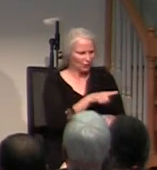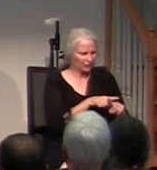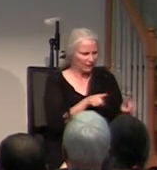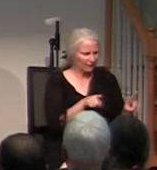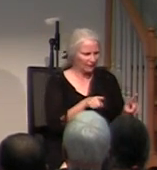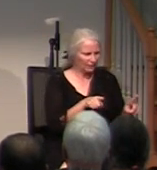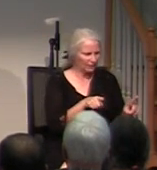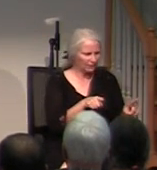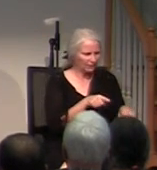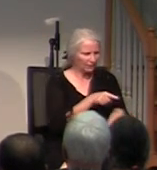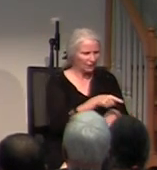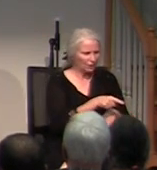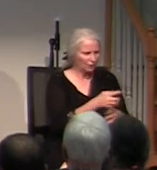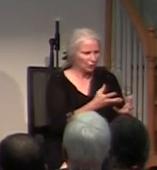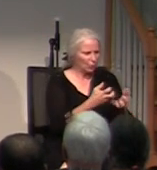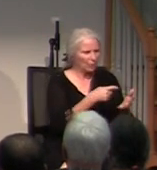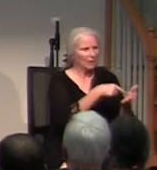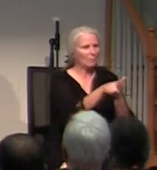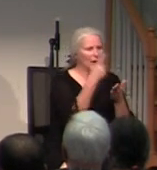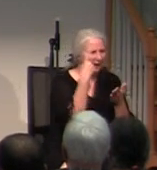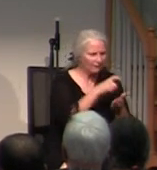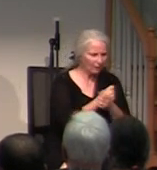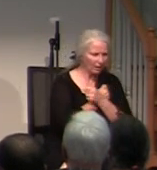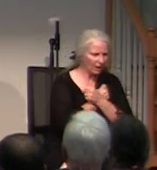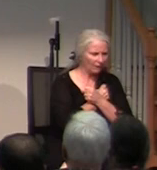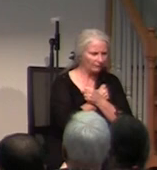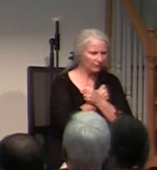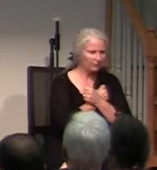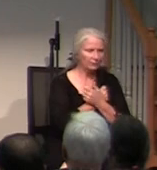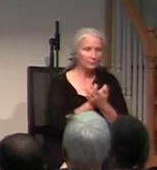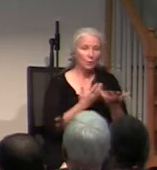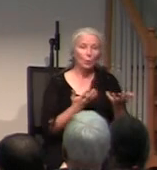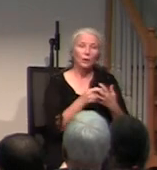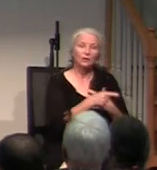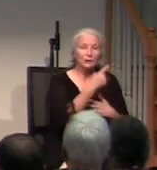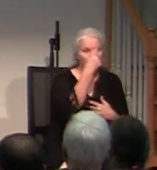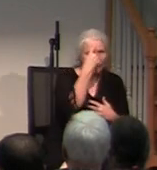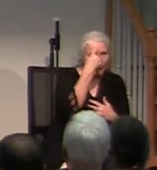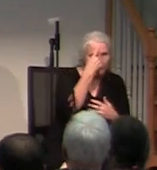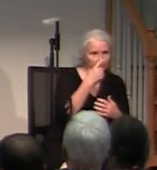there paying for love, what she thinks is love.